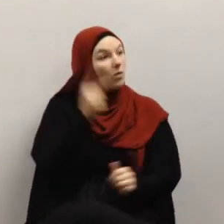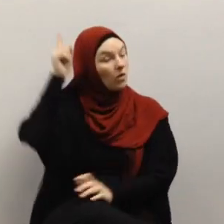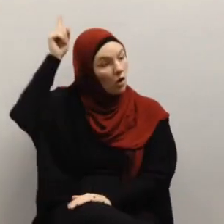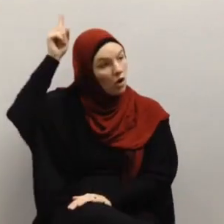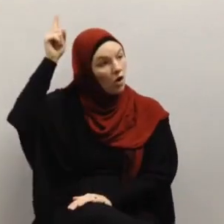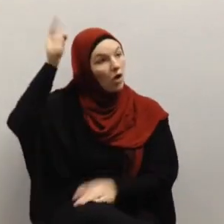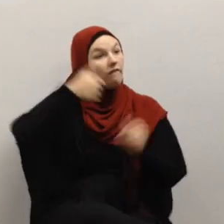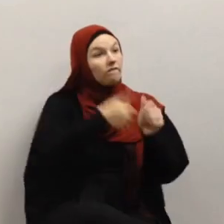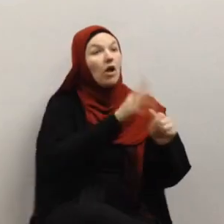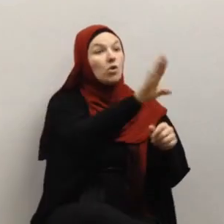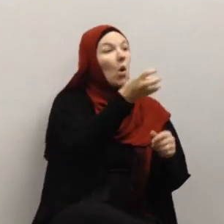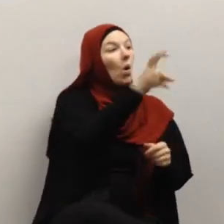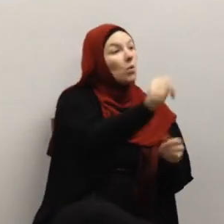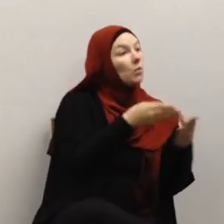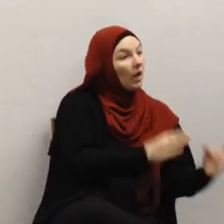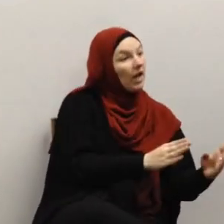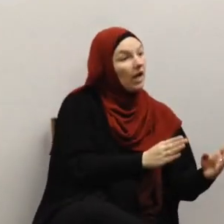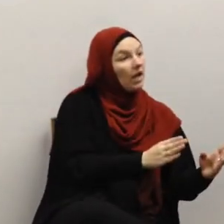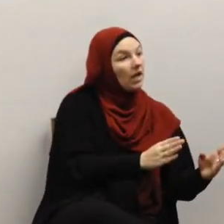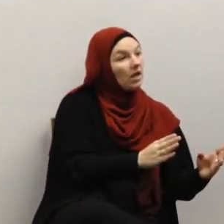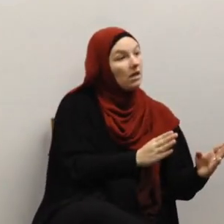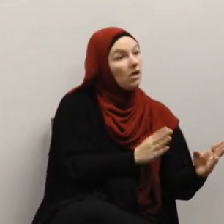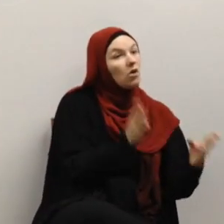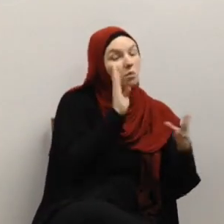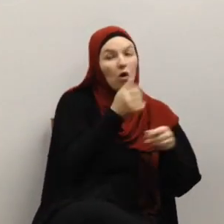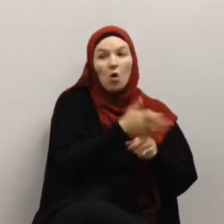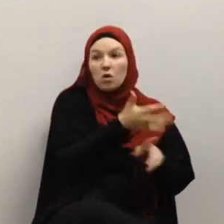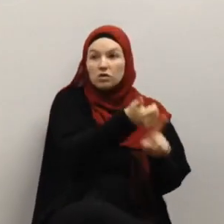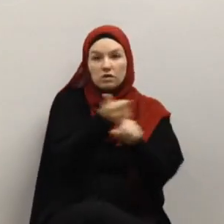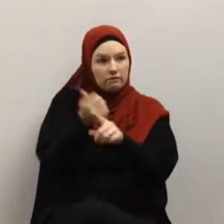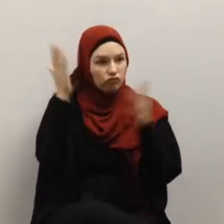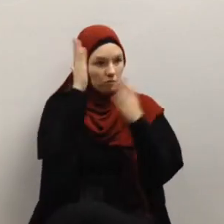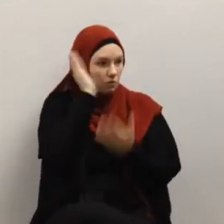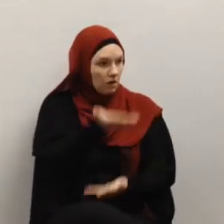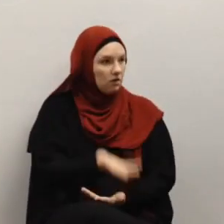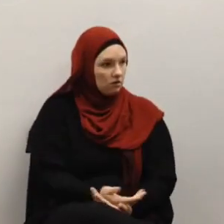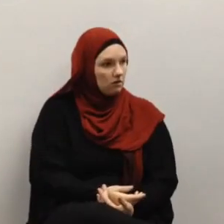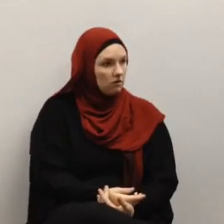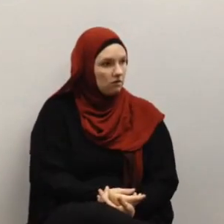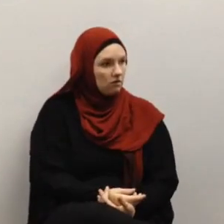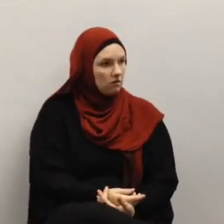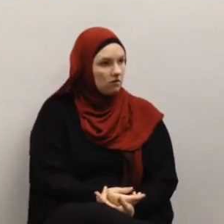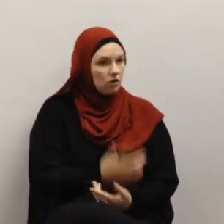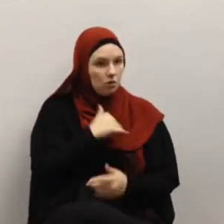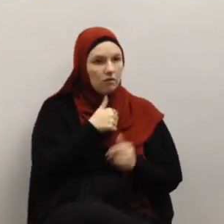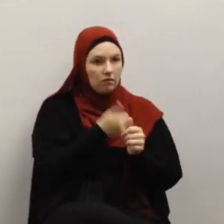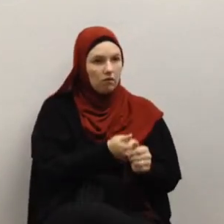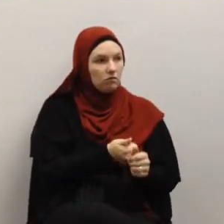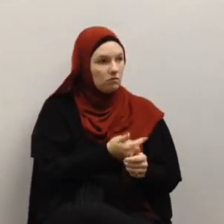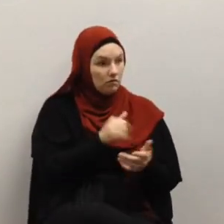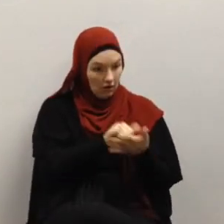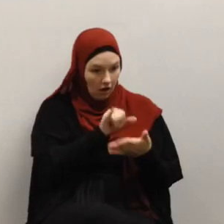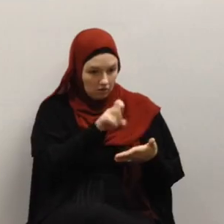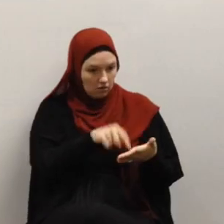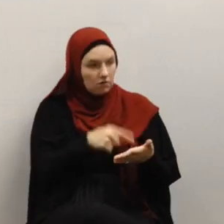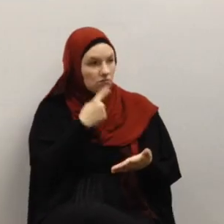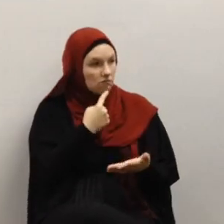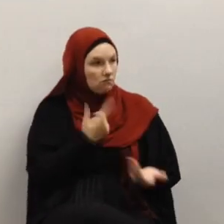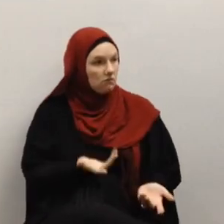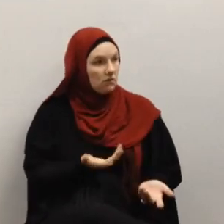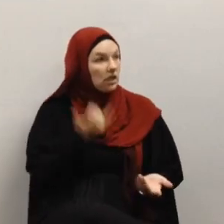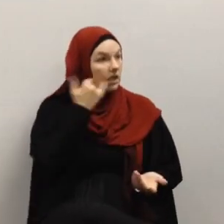you will get yourself in trouble. You will get yourself in trouble. This is what the ayah is saying. So